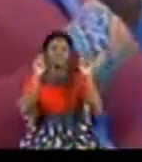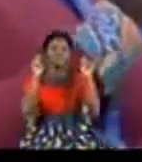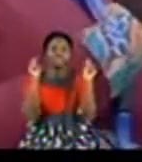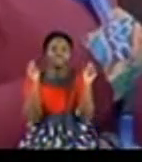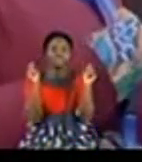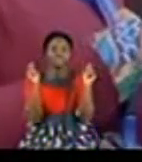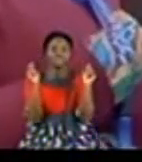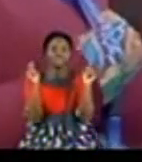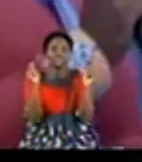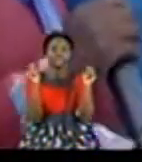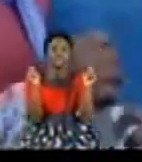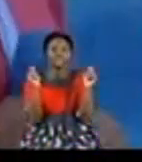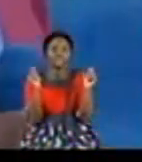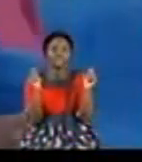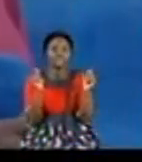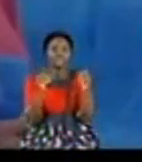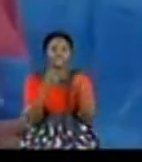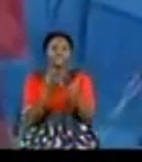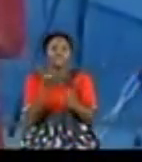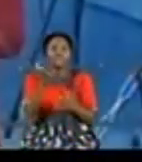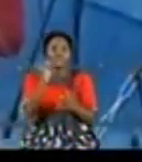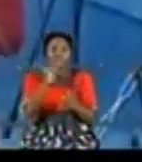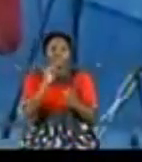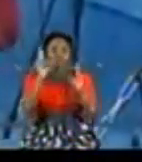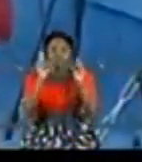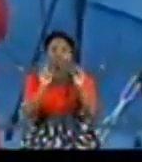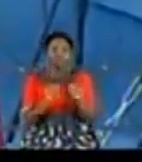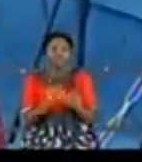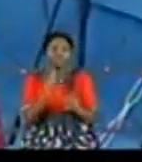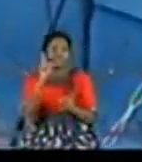elelu there is no one